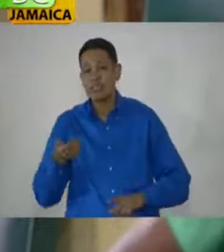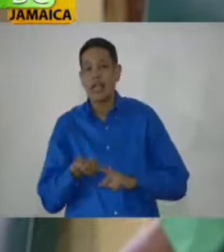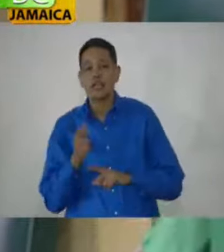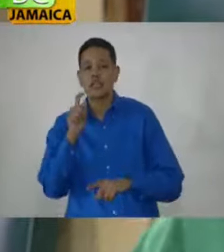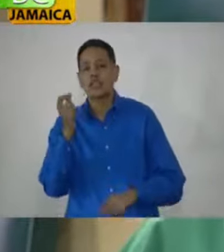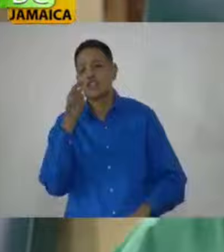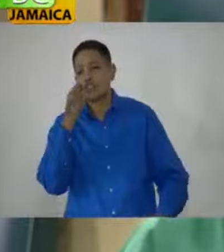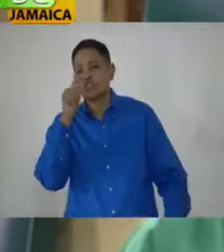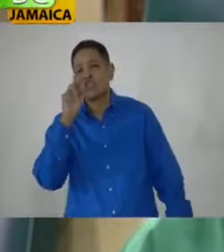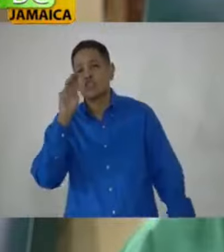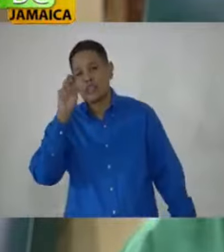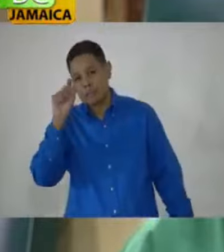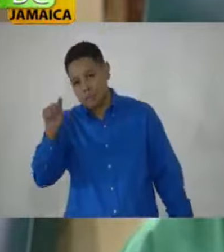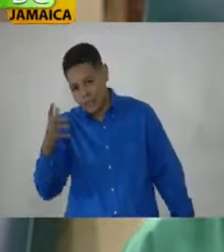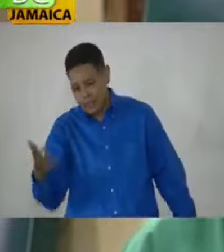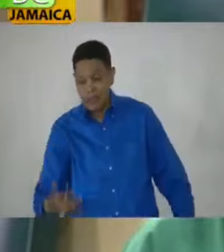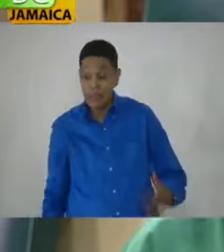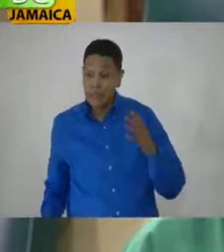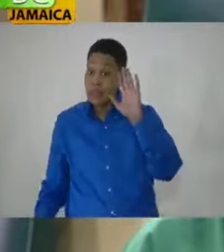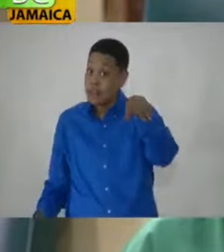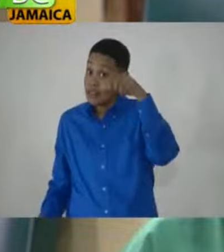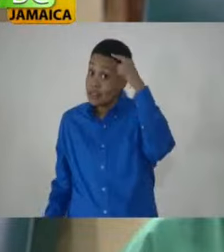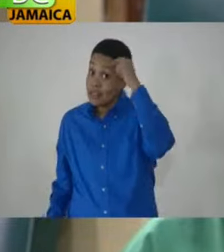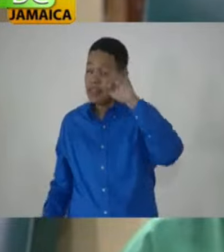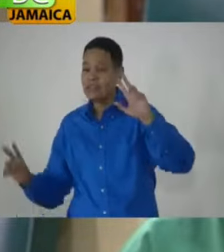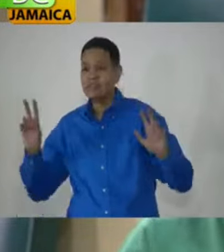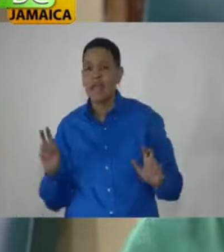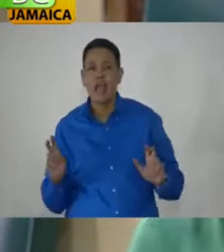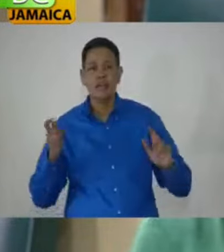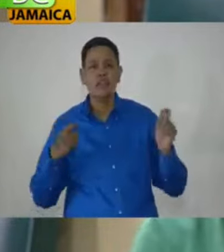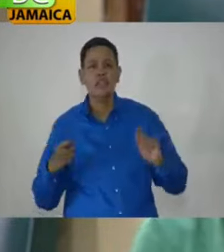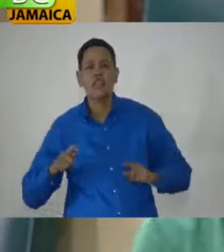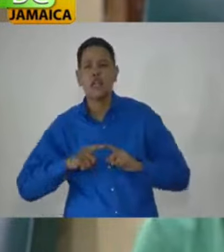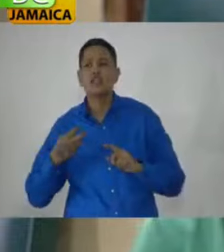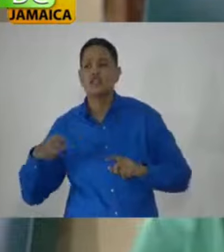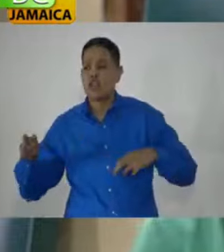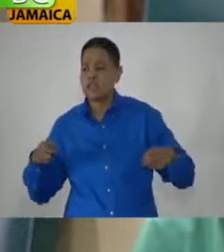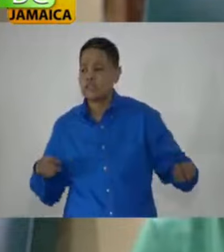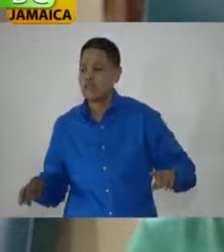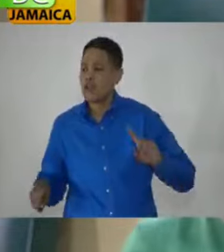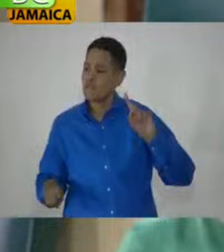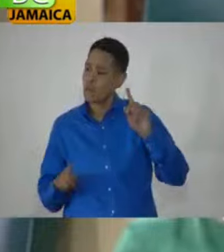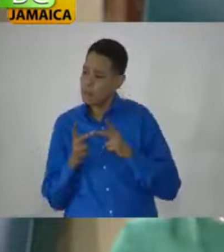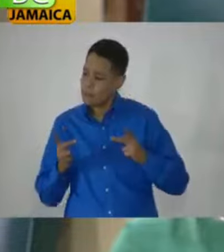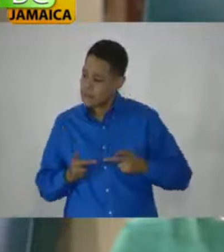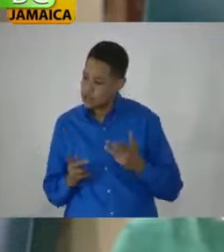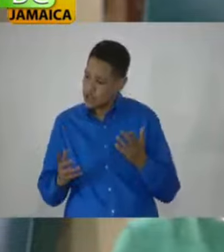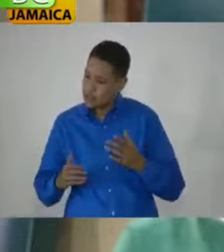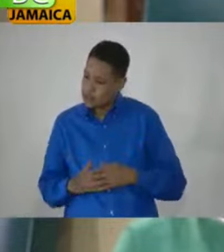prevention/education/treatment. There's also retitling and transferring of one post,